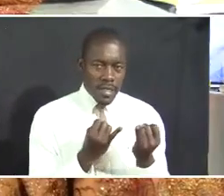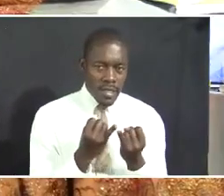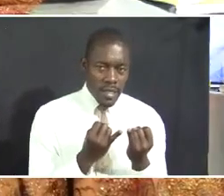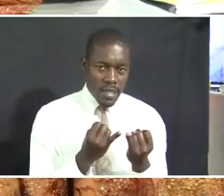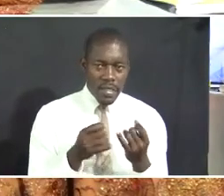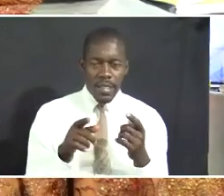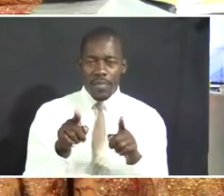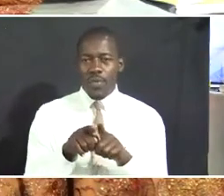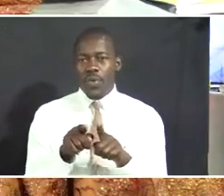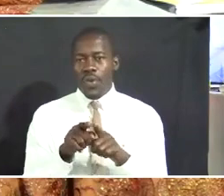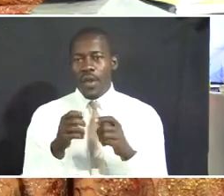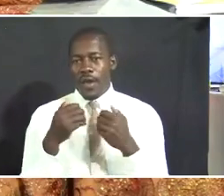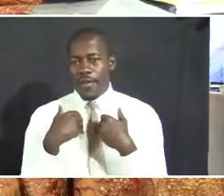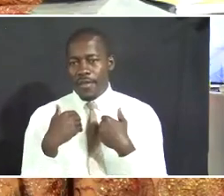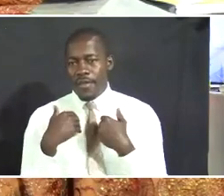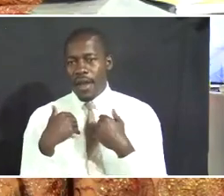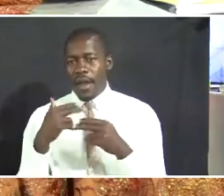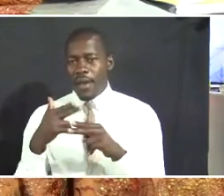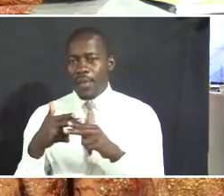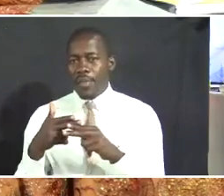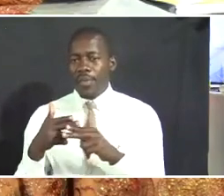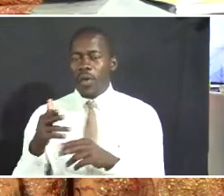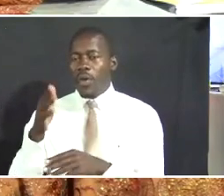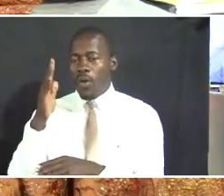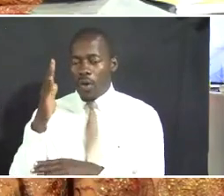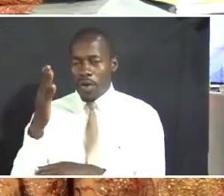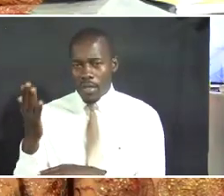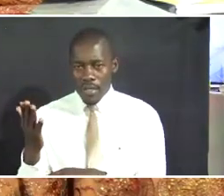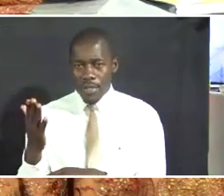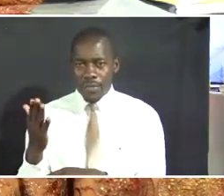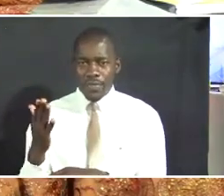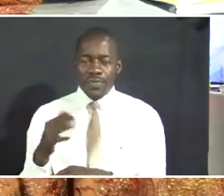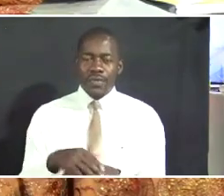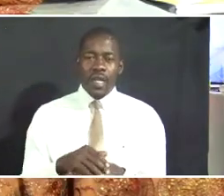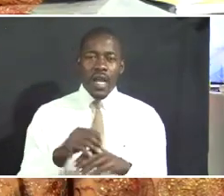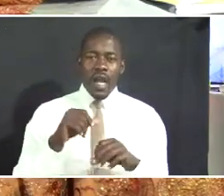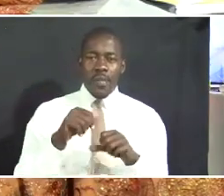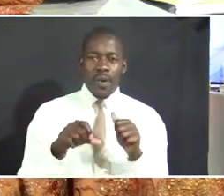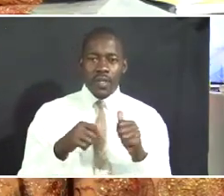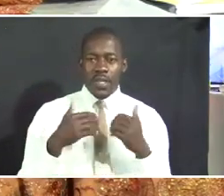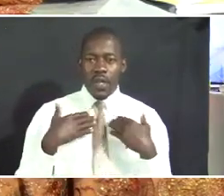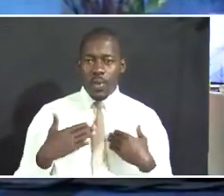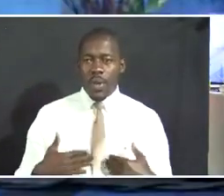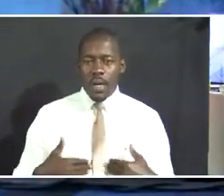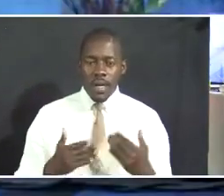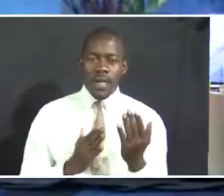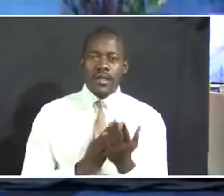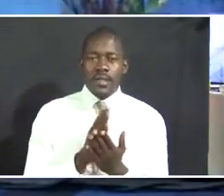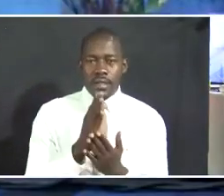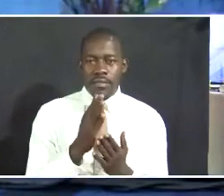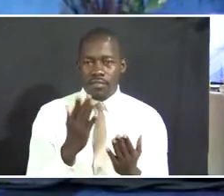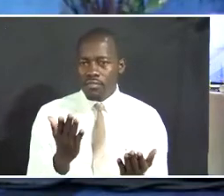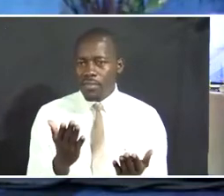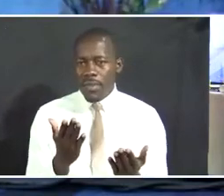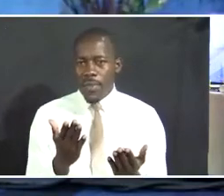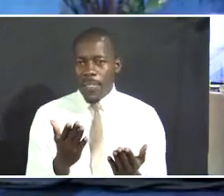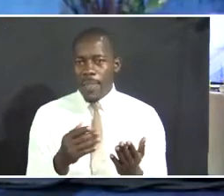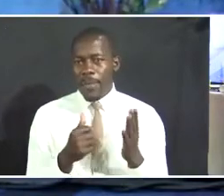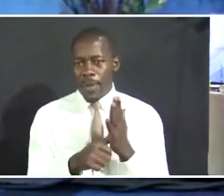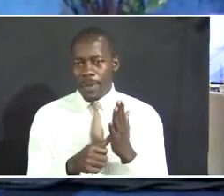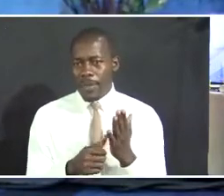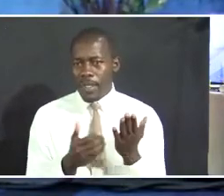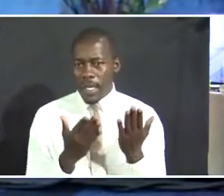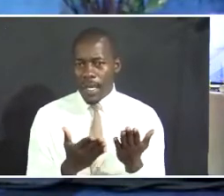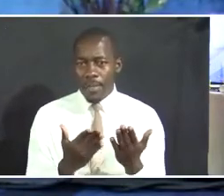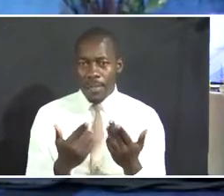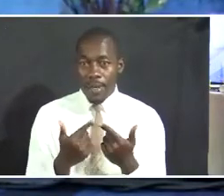and there is something that is right and wrong. The issue of human rights is to say that there is nothing wrong or right. But we know